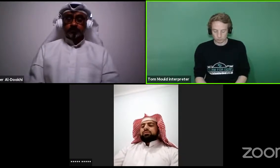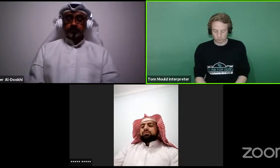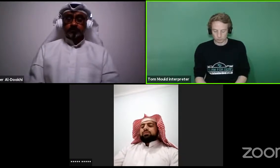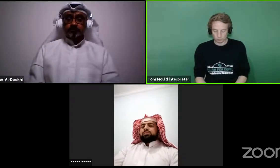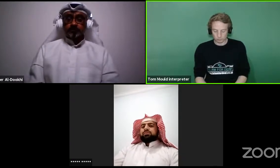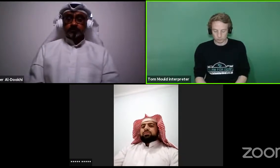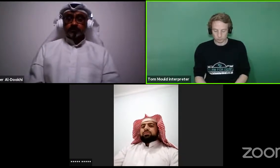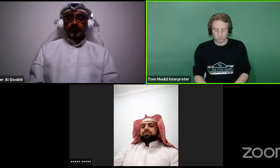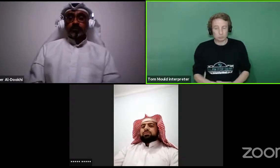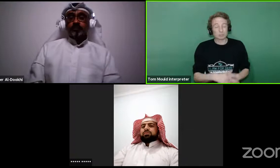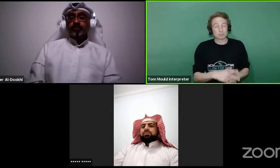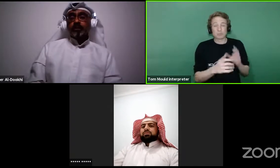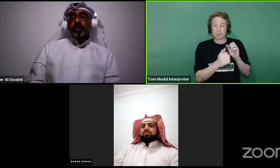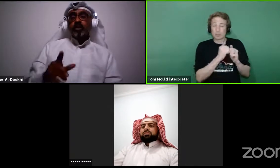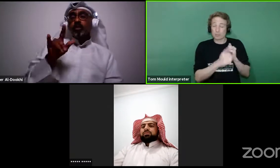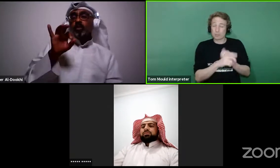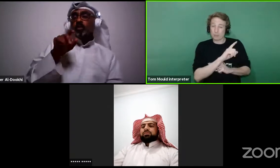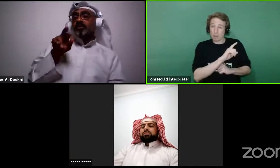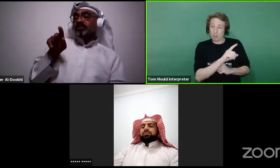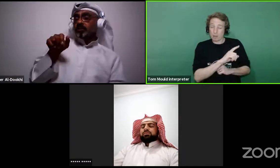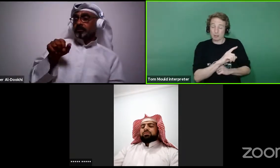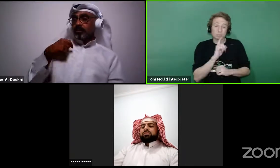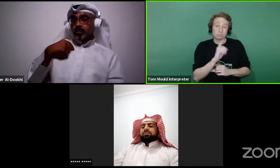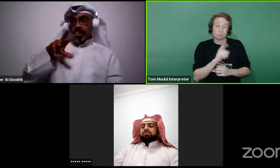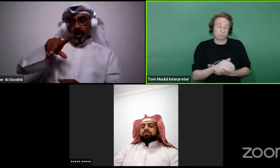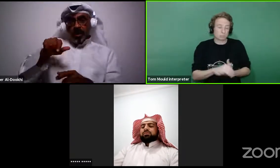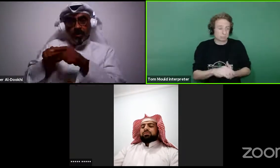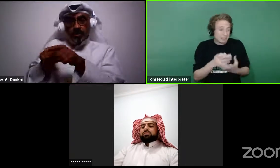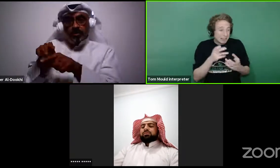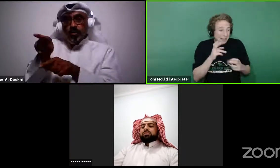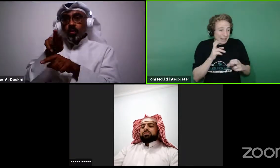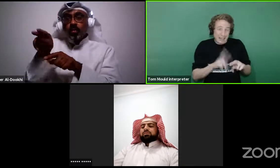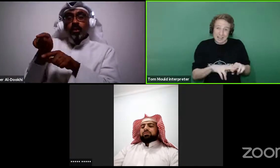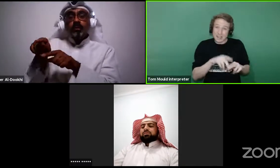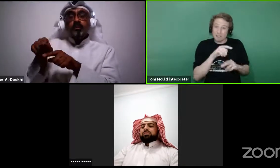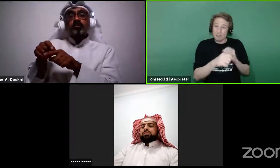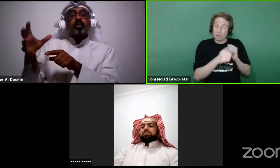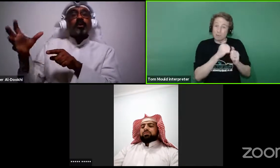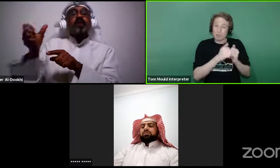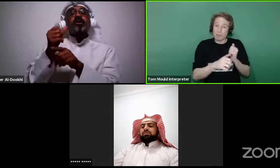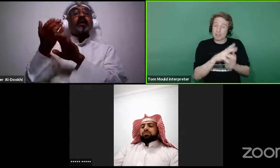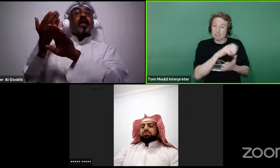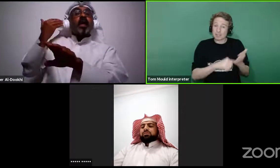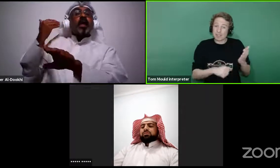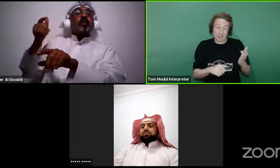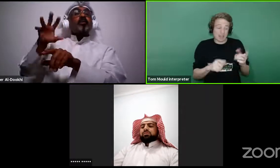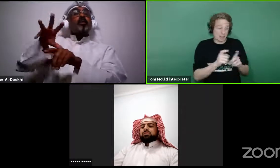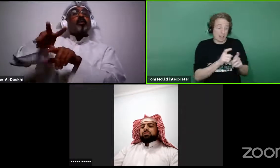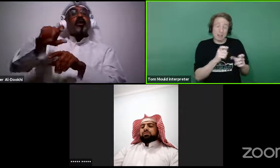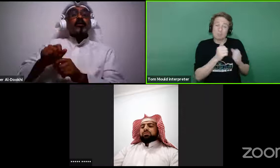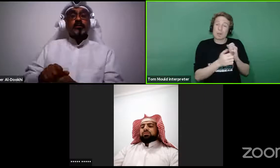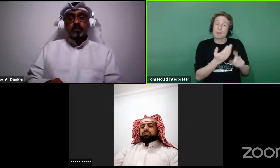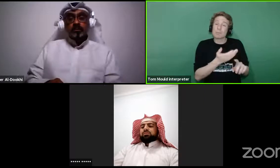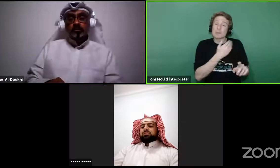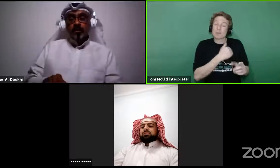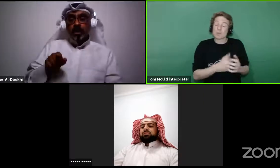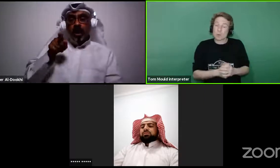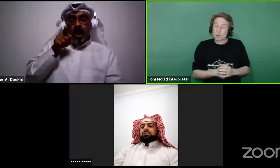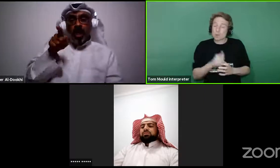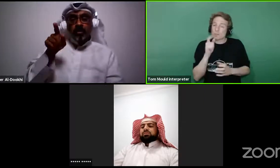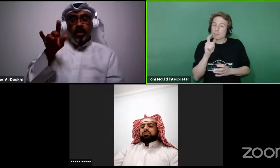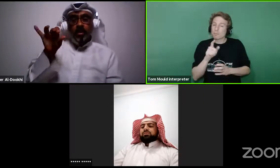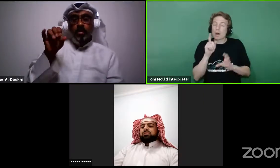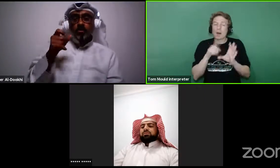Joseph's brothers said, if he steals, there was a brother of his who did steal before him. But these things did Joseph keep